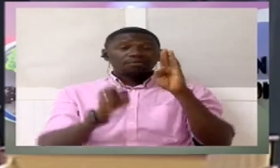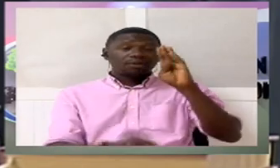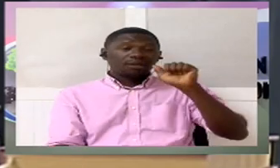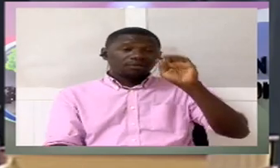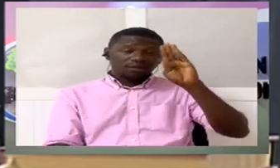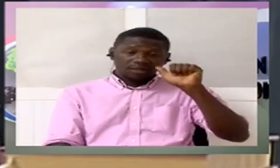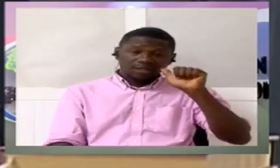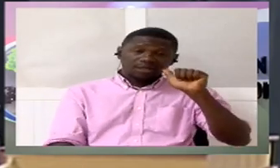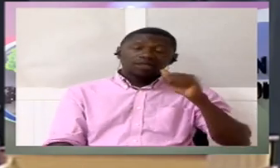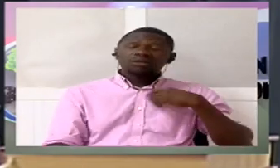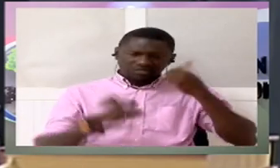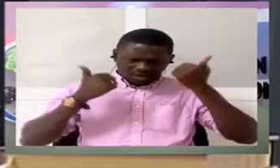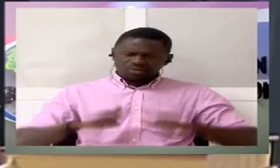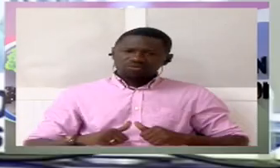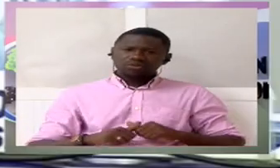own office.